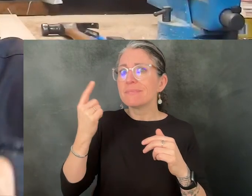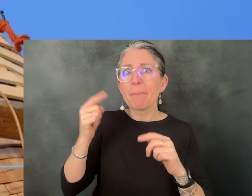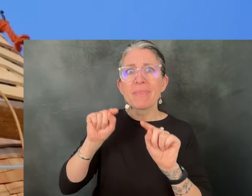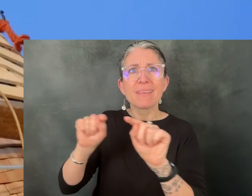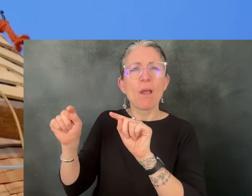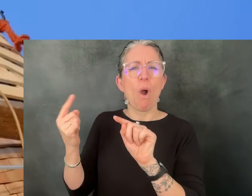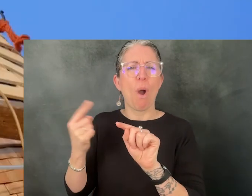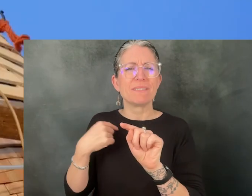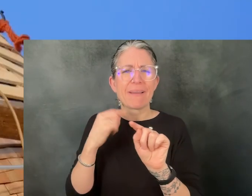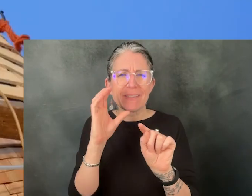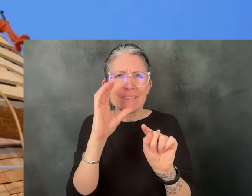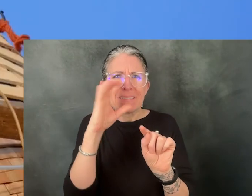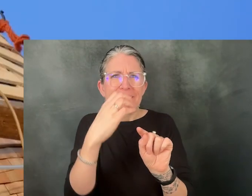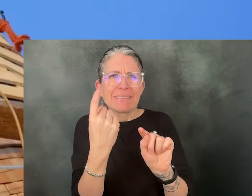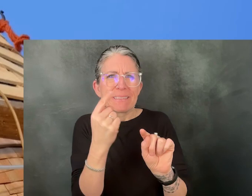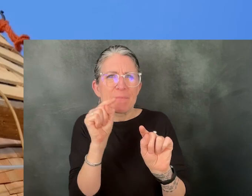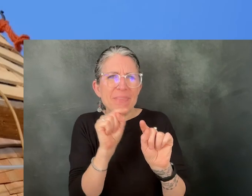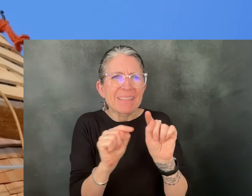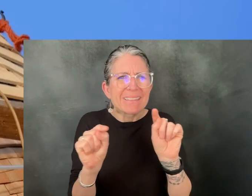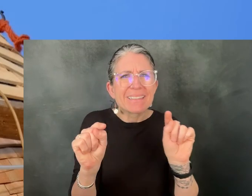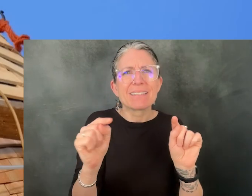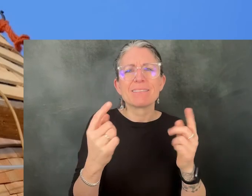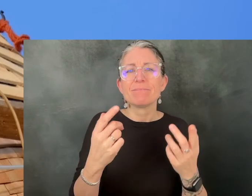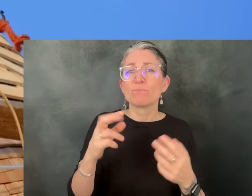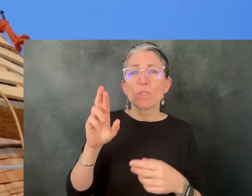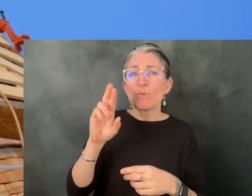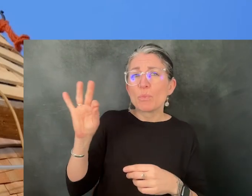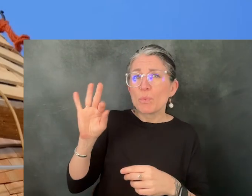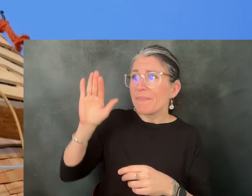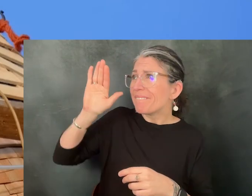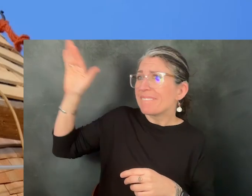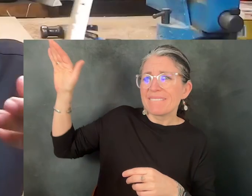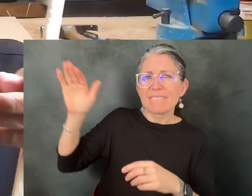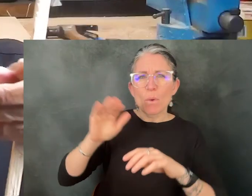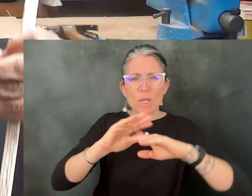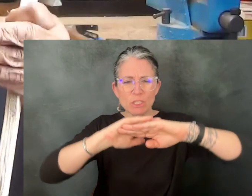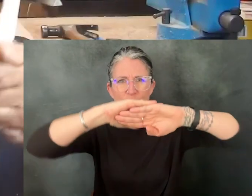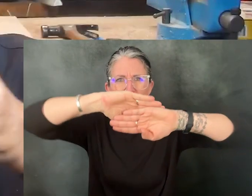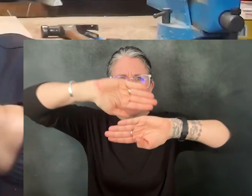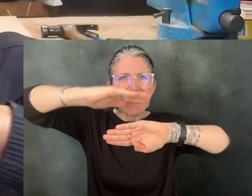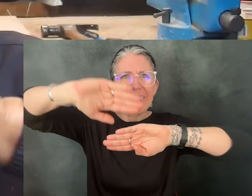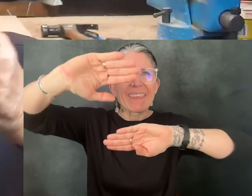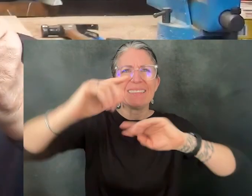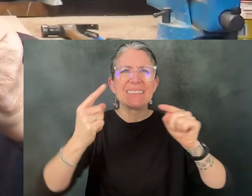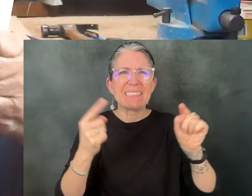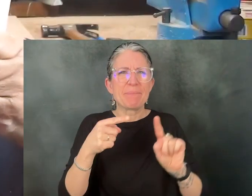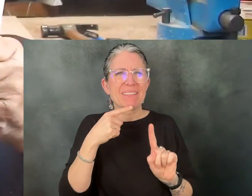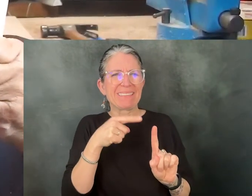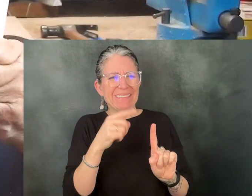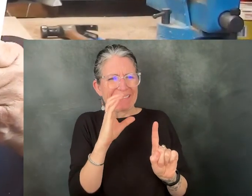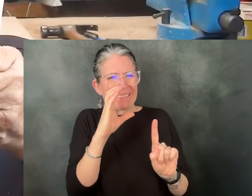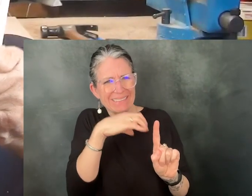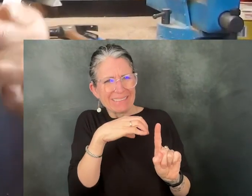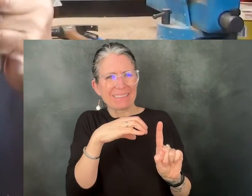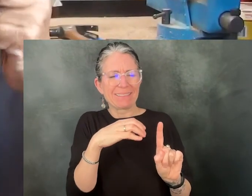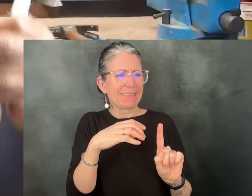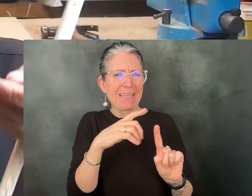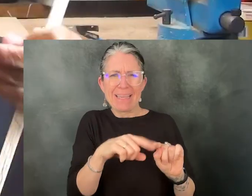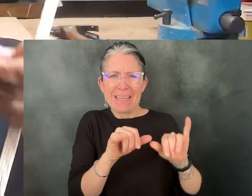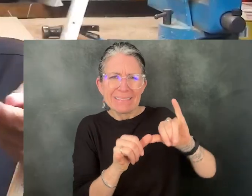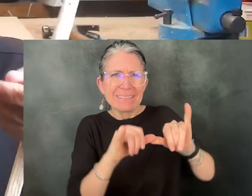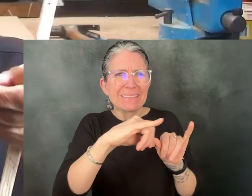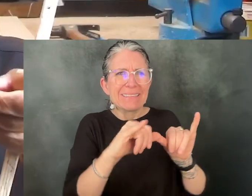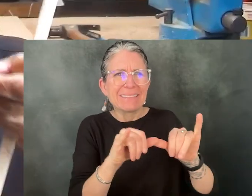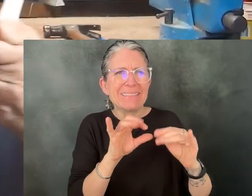carpeting, roofing, sheathing. It could be anything that's an odd shape that's